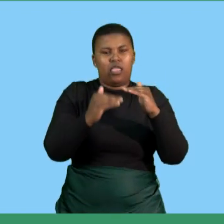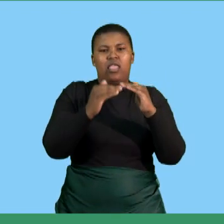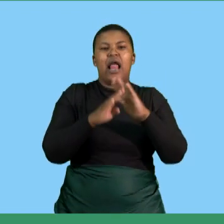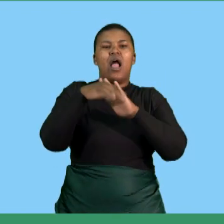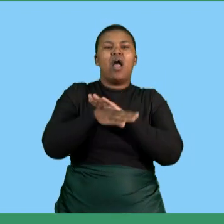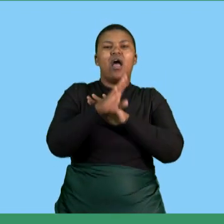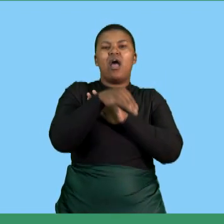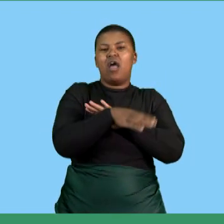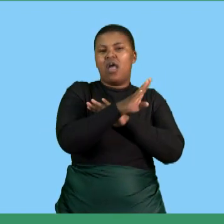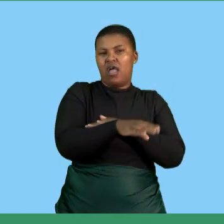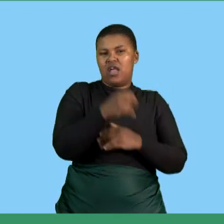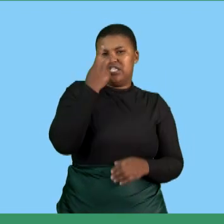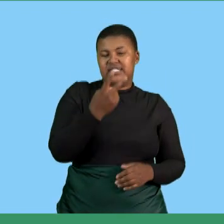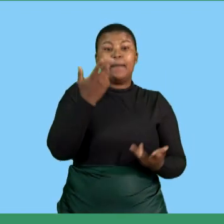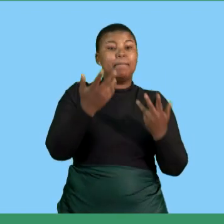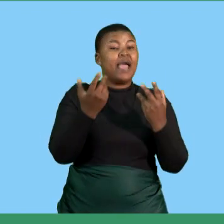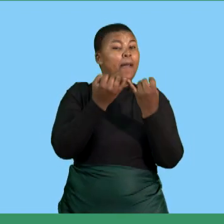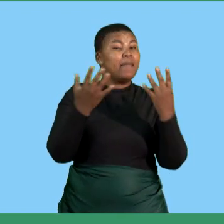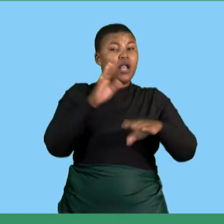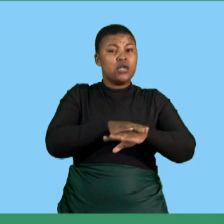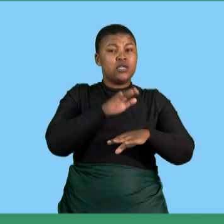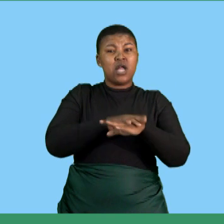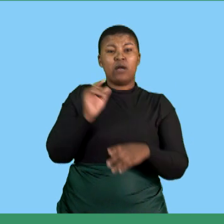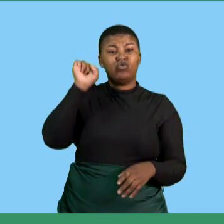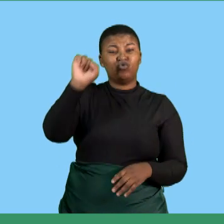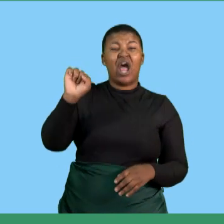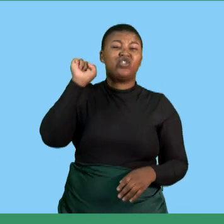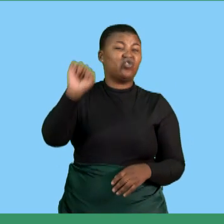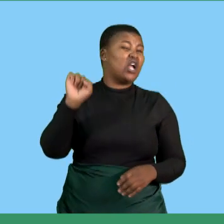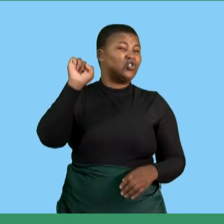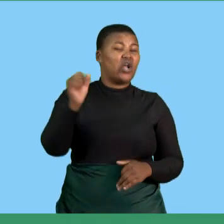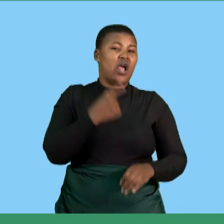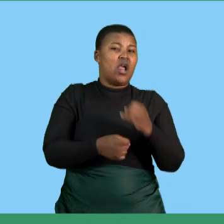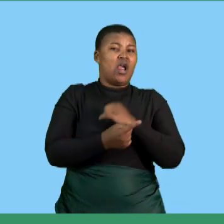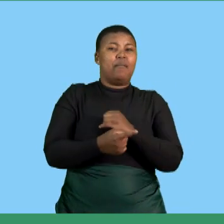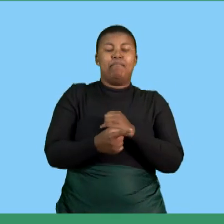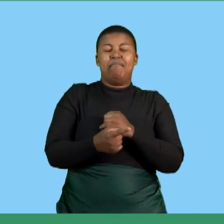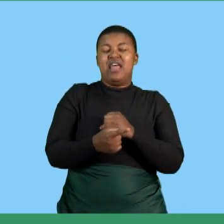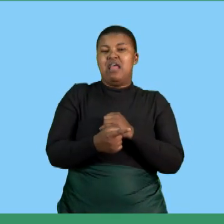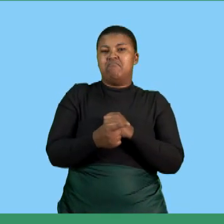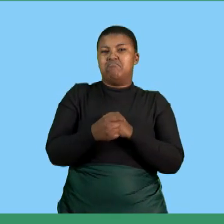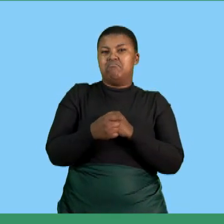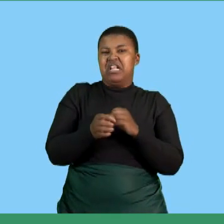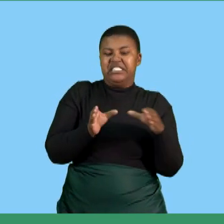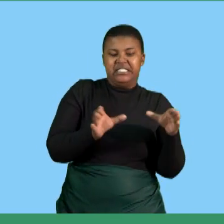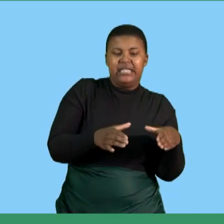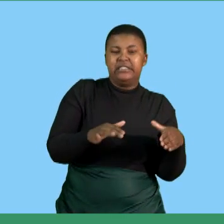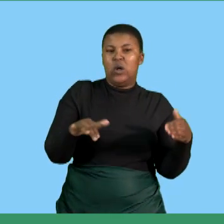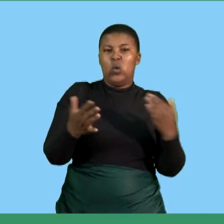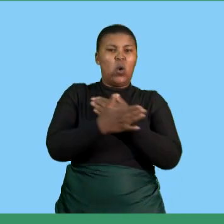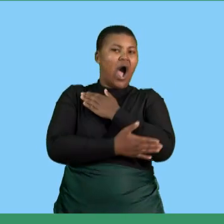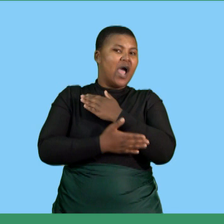for example, will be strikes. So if there is a lot of strikes in a country or in a specific